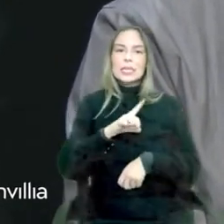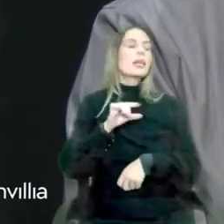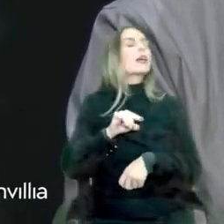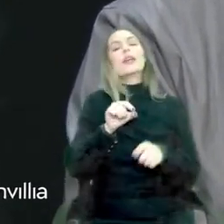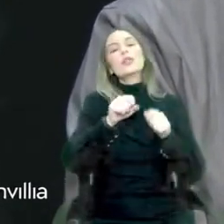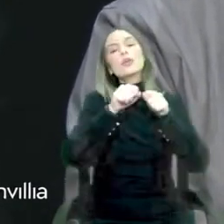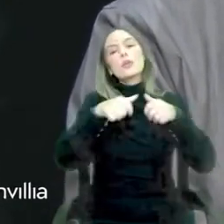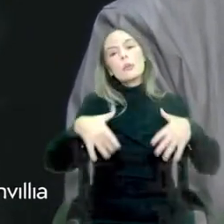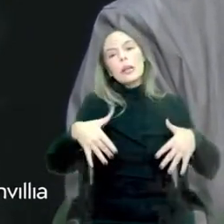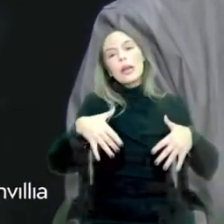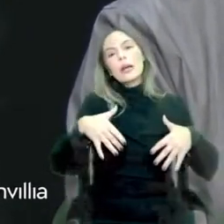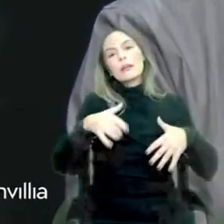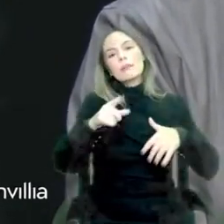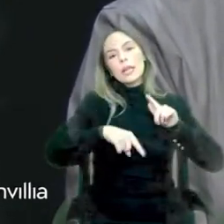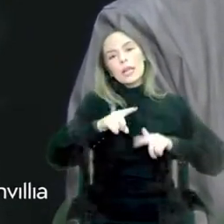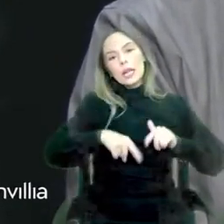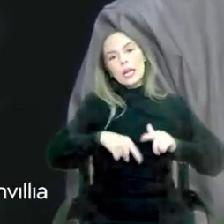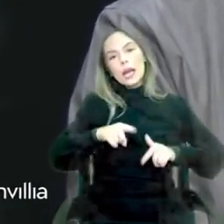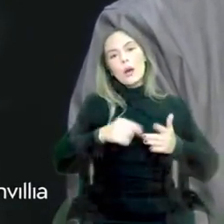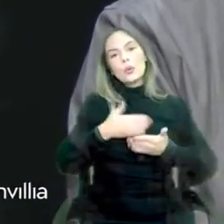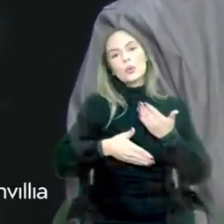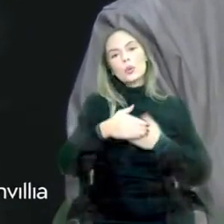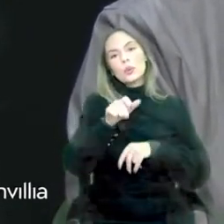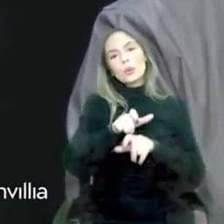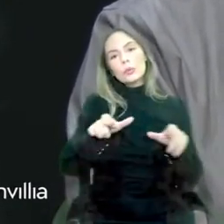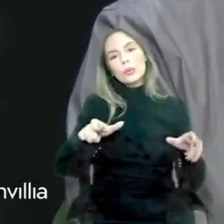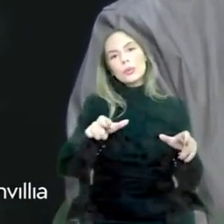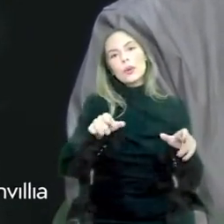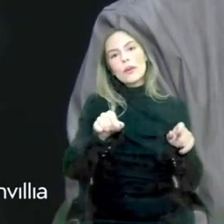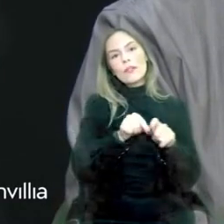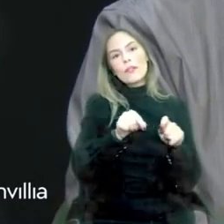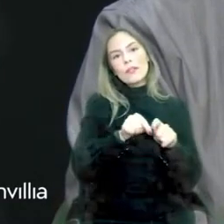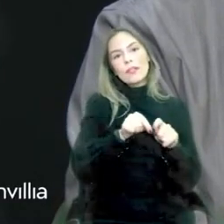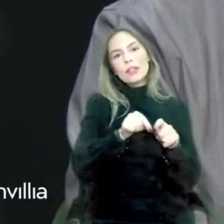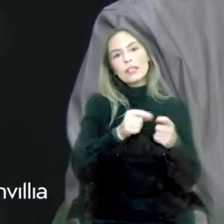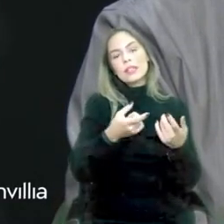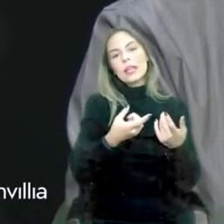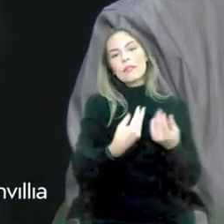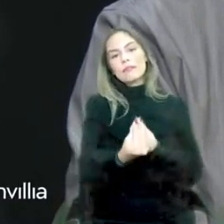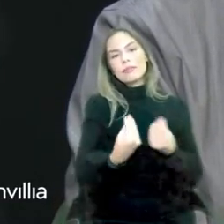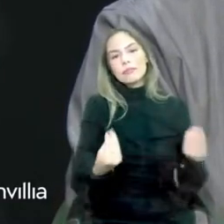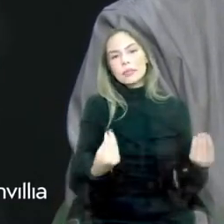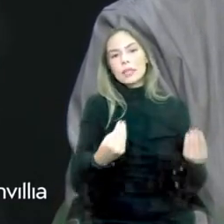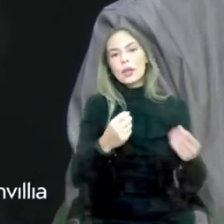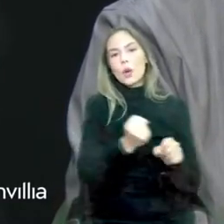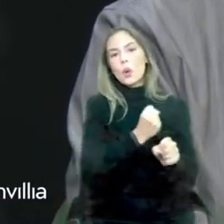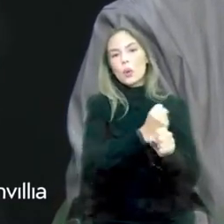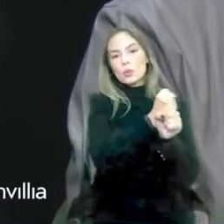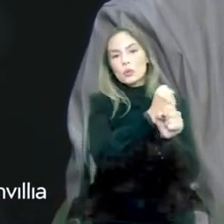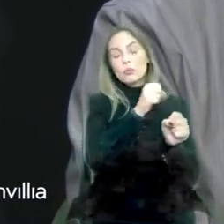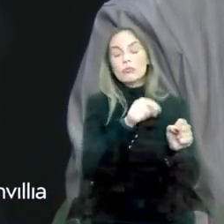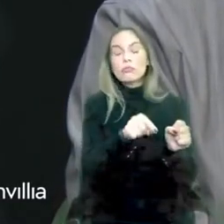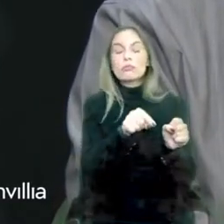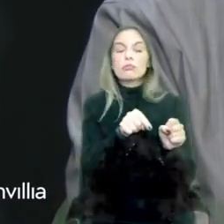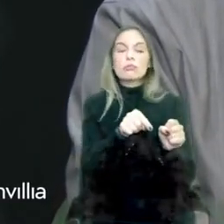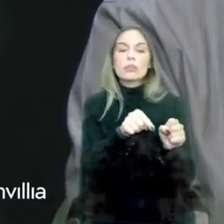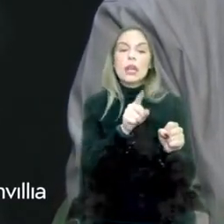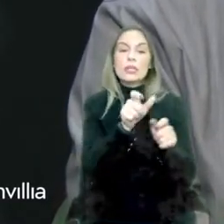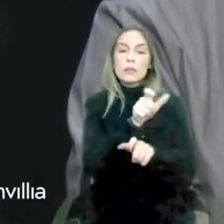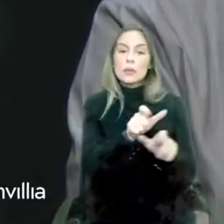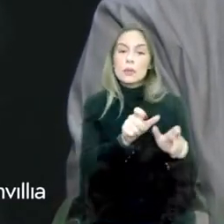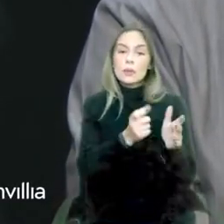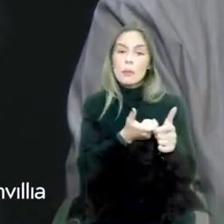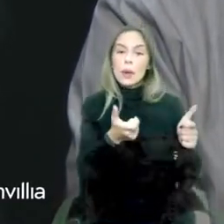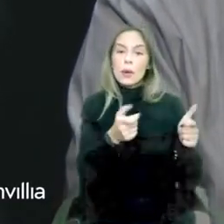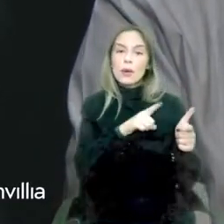for everyone making a refurbishment or any construction. And these guys normally they have more than